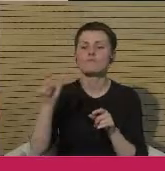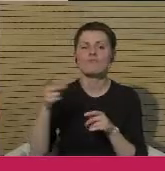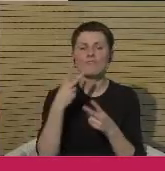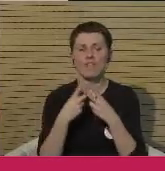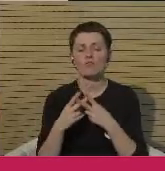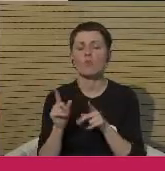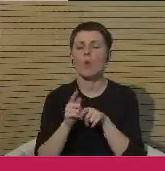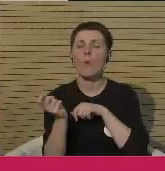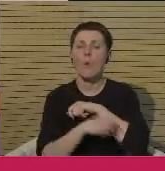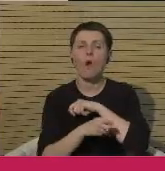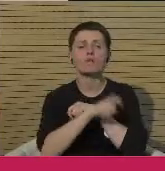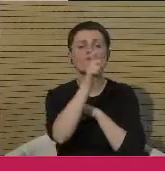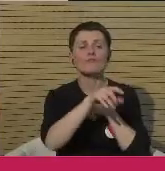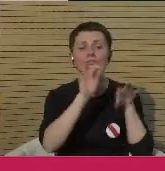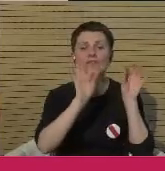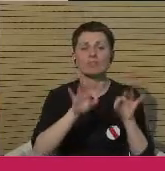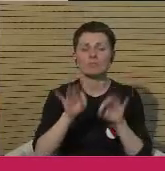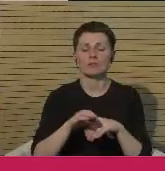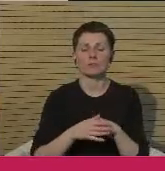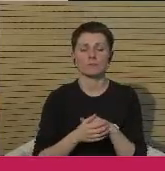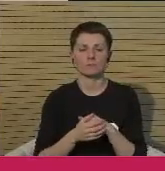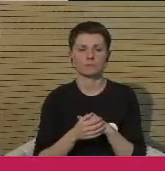of all the imprisoned.